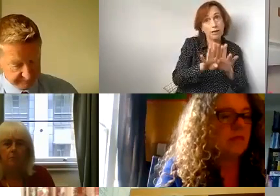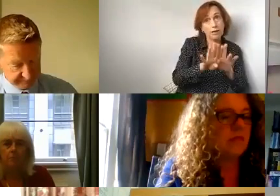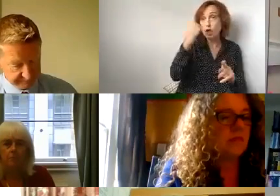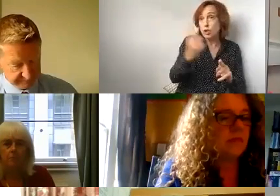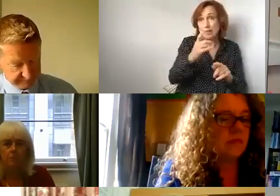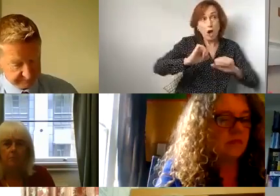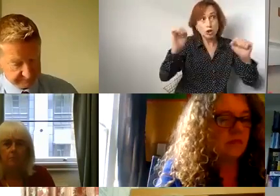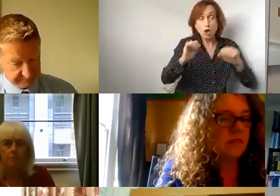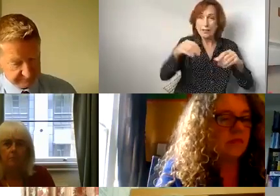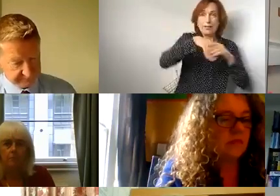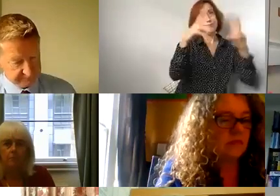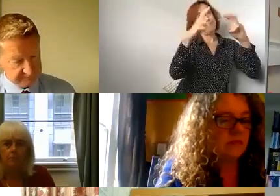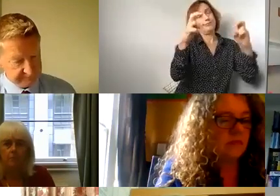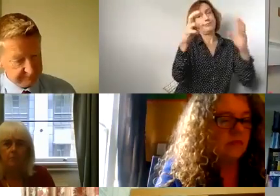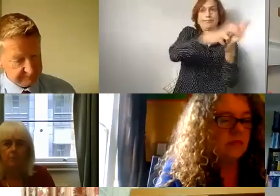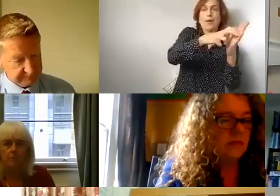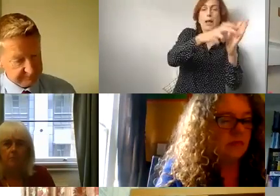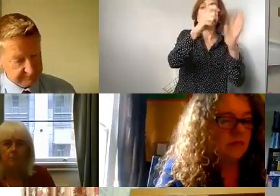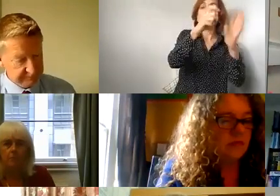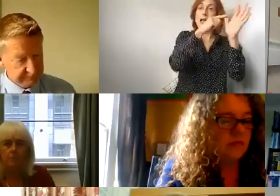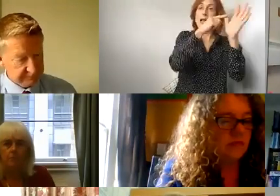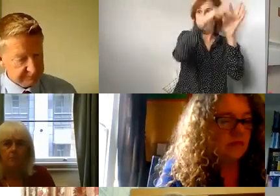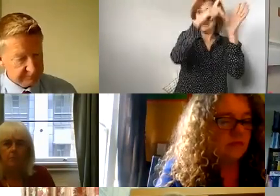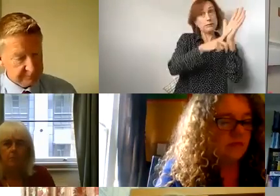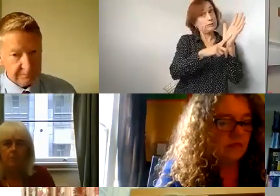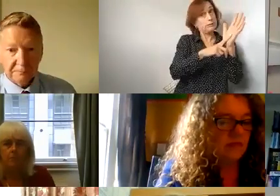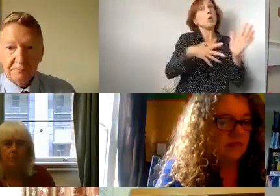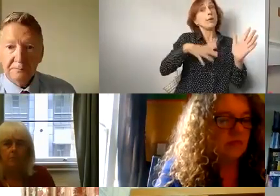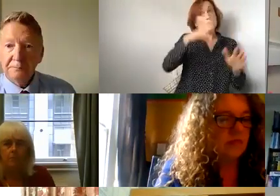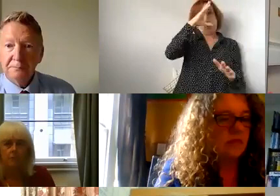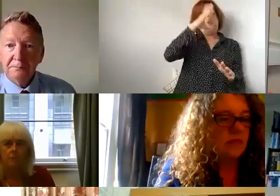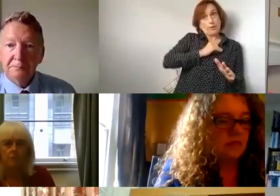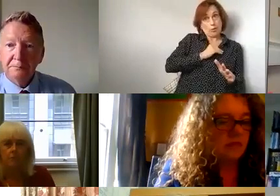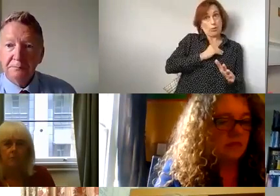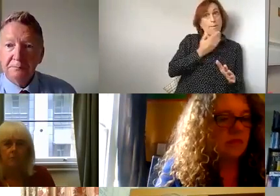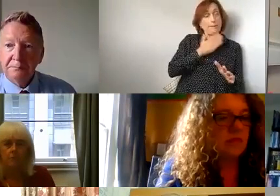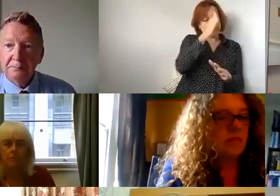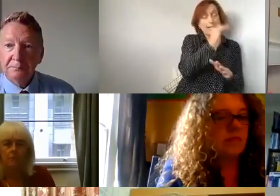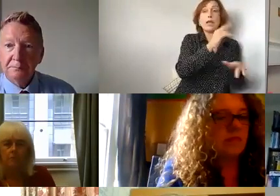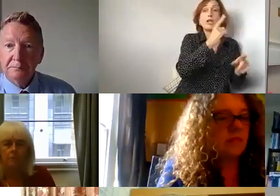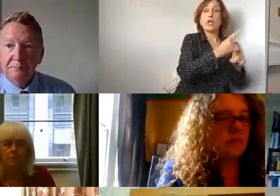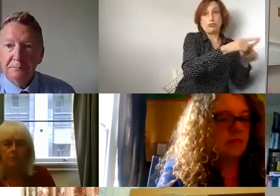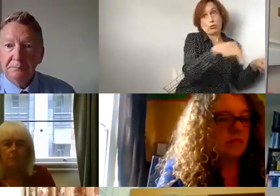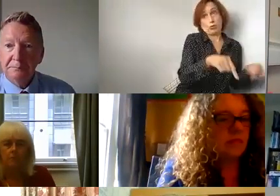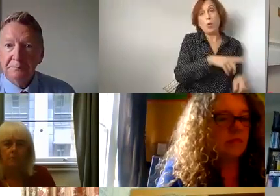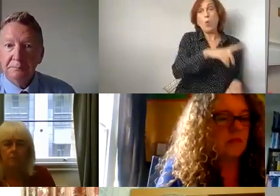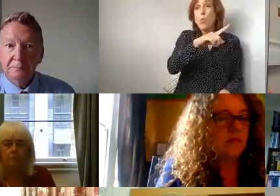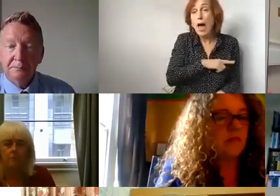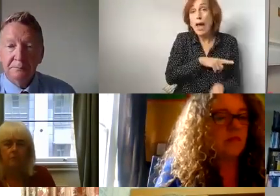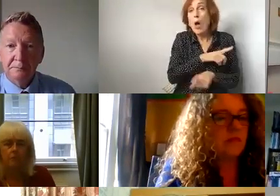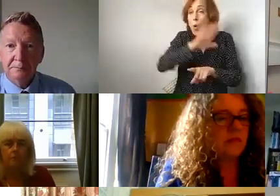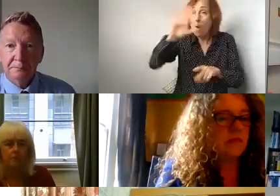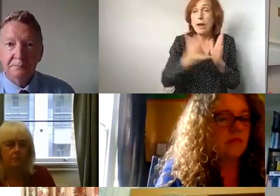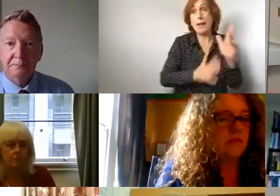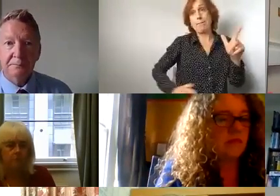We need all MPs on screen with videos turned on to take part in the vote. Similarly, if there are